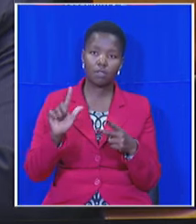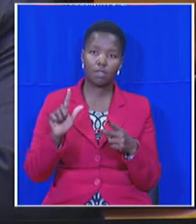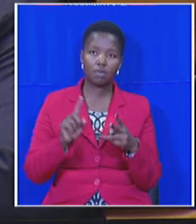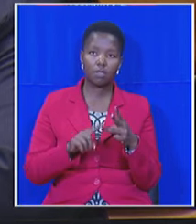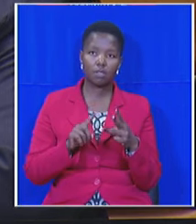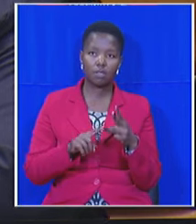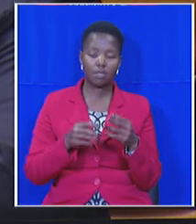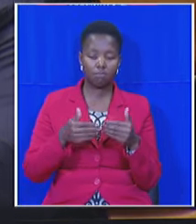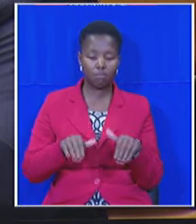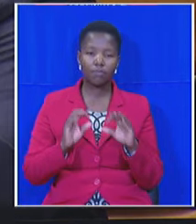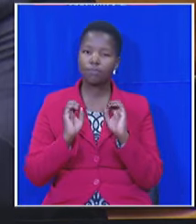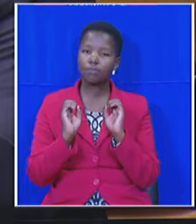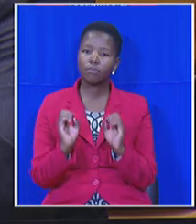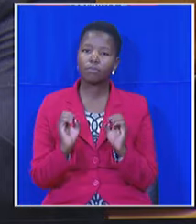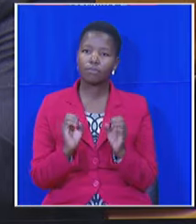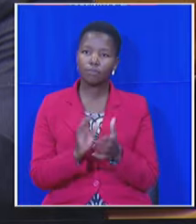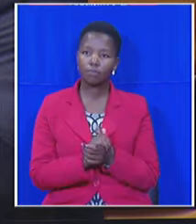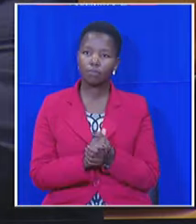and there are no abstentions.